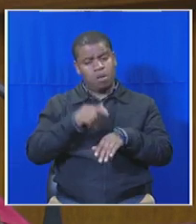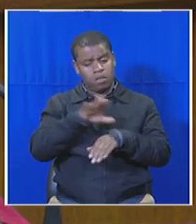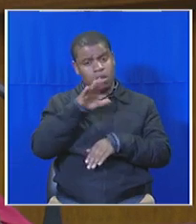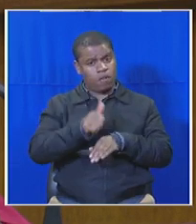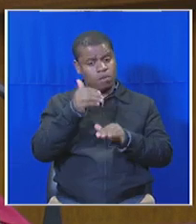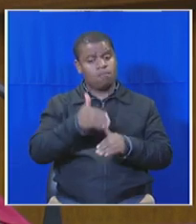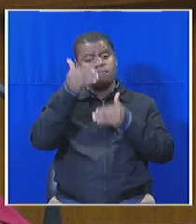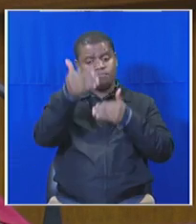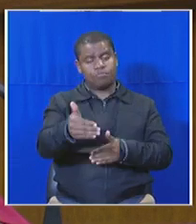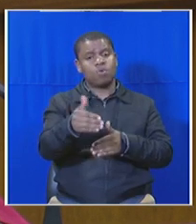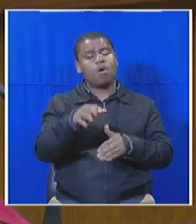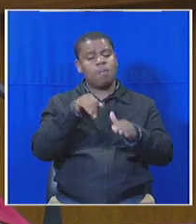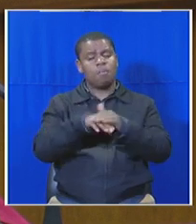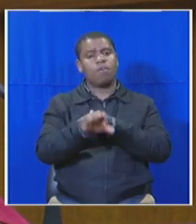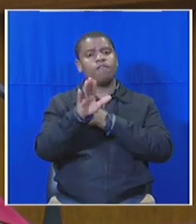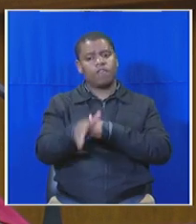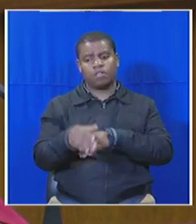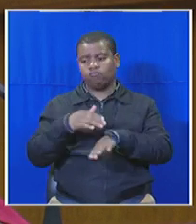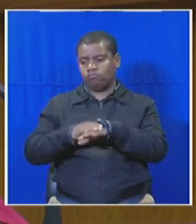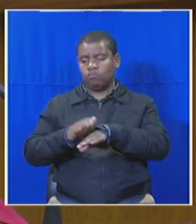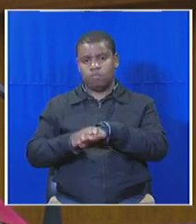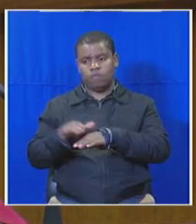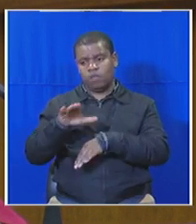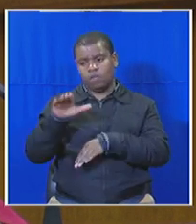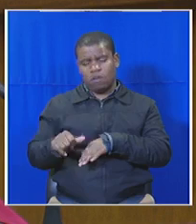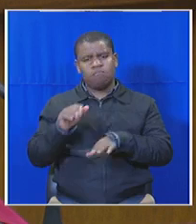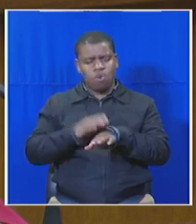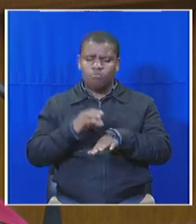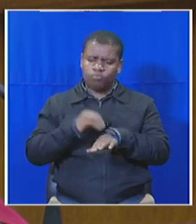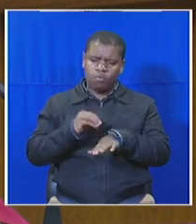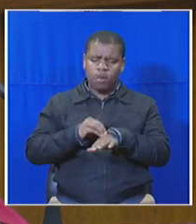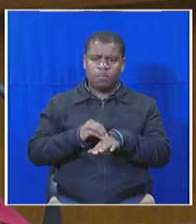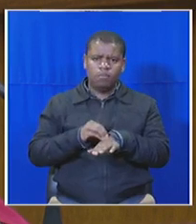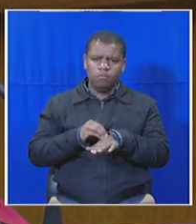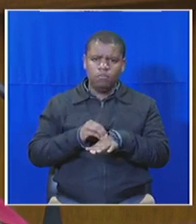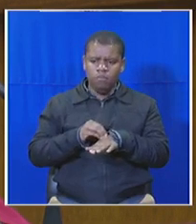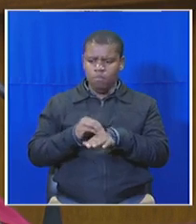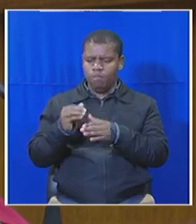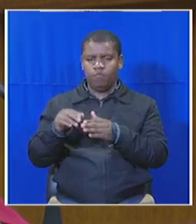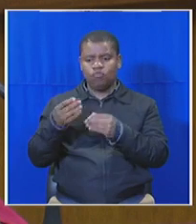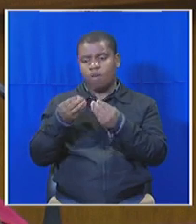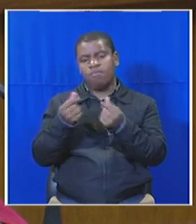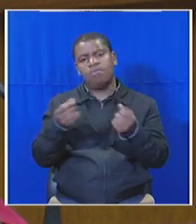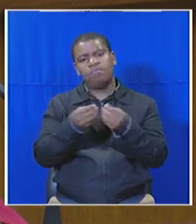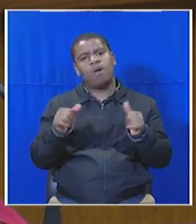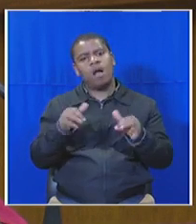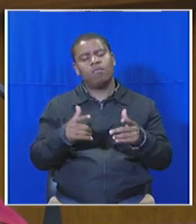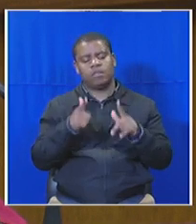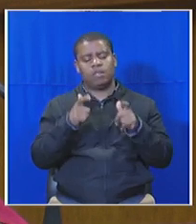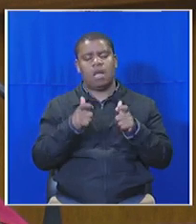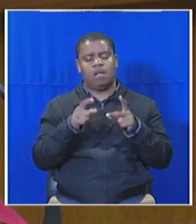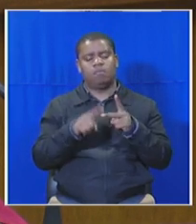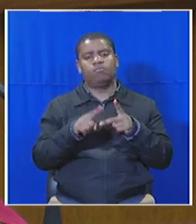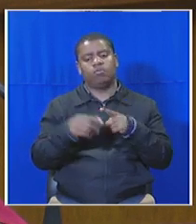Africa. When Mr. Zuma started solving every problem with guns and bullets, leaving our men and